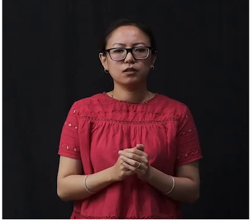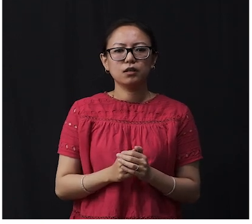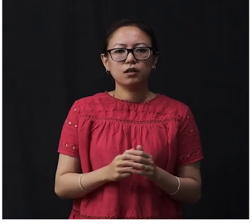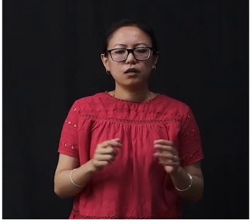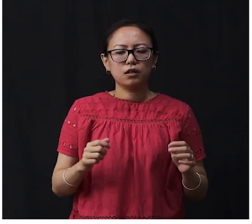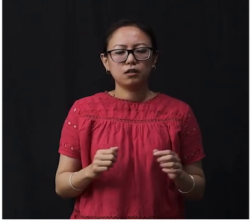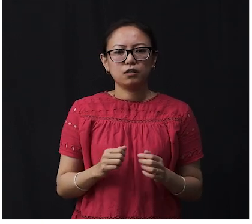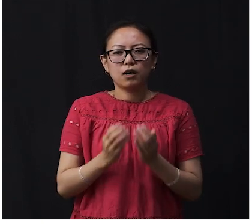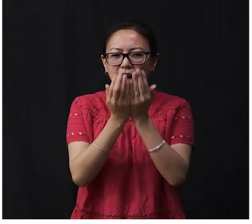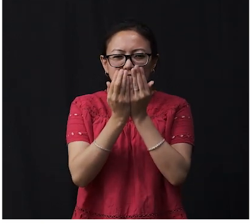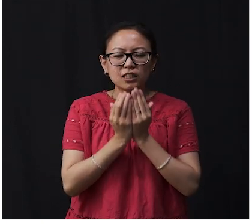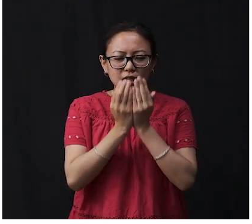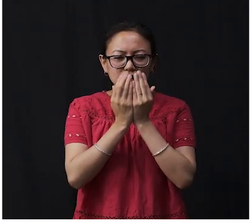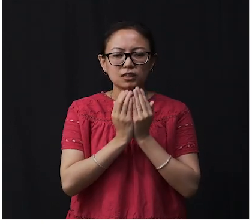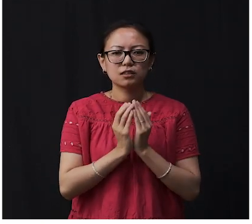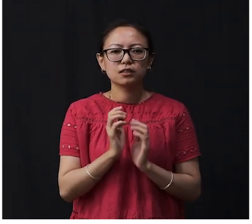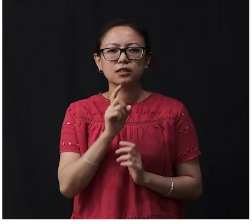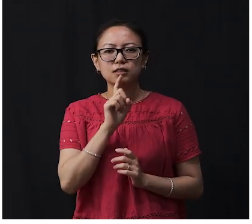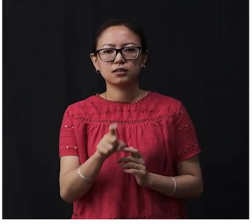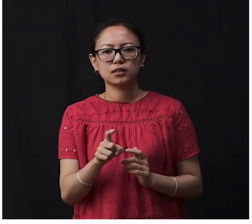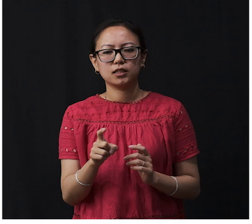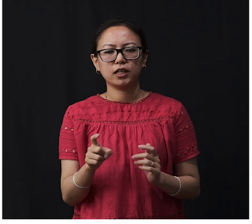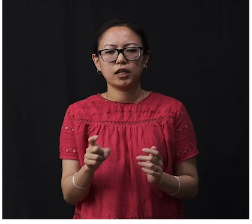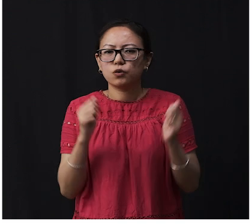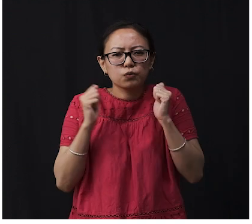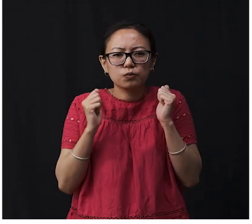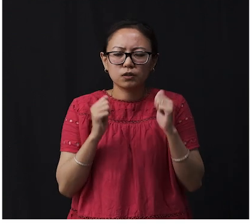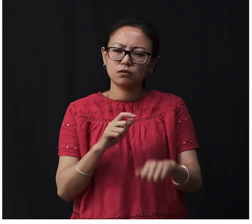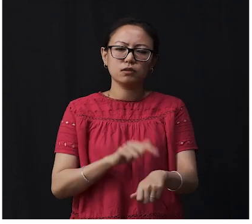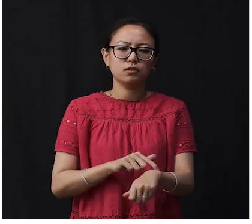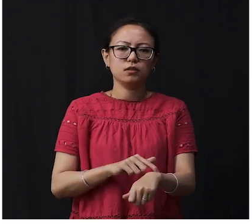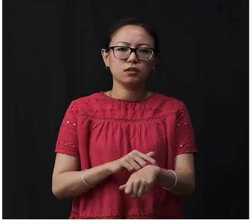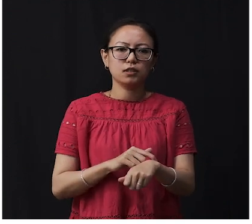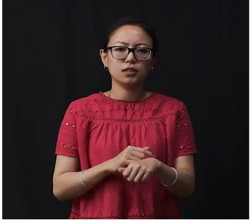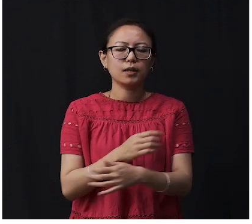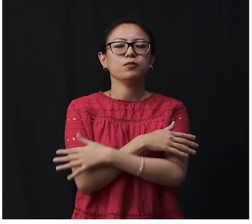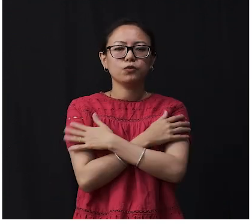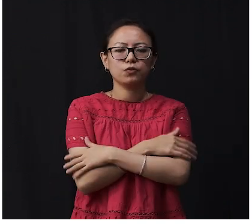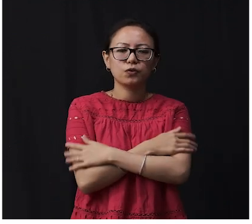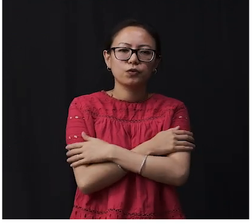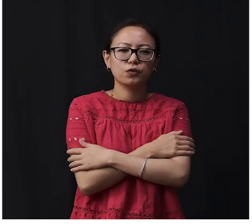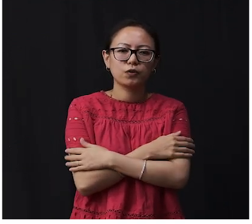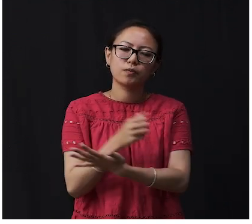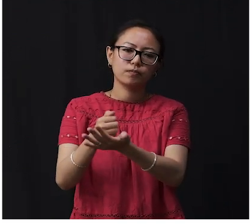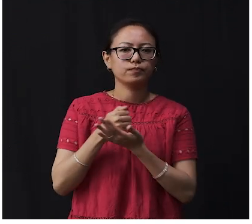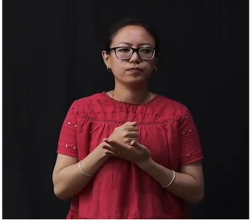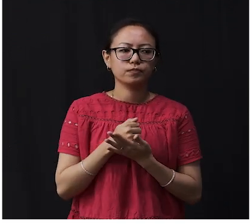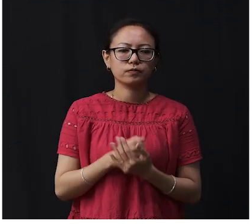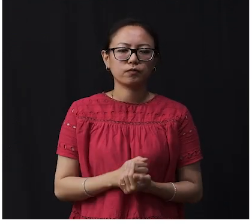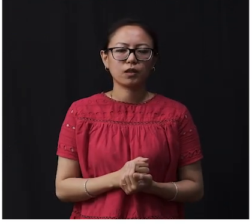winter. Okay, so they are small, but they have a fluffy big tail. All